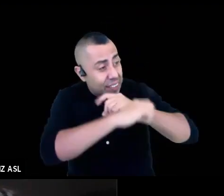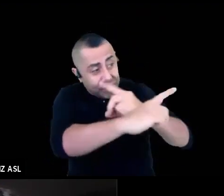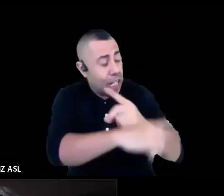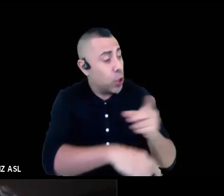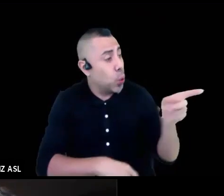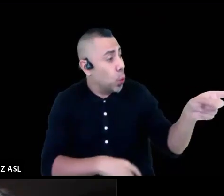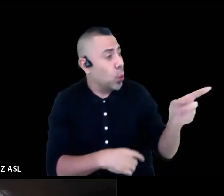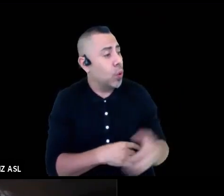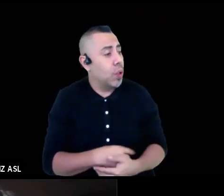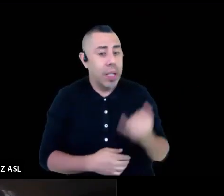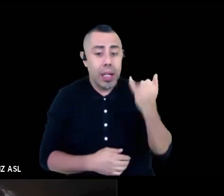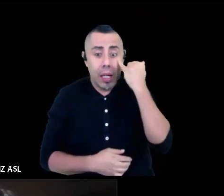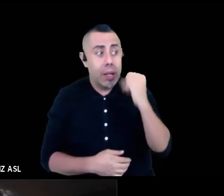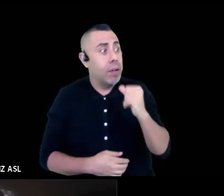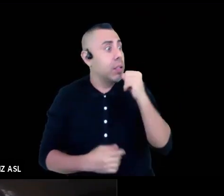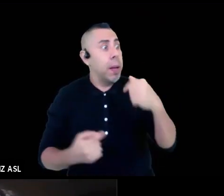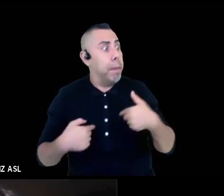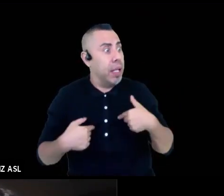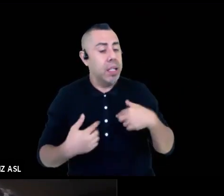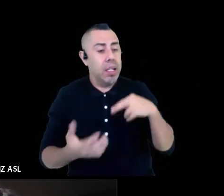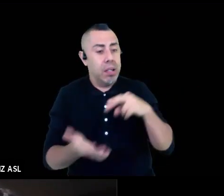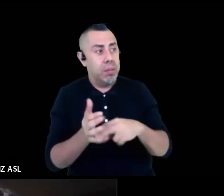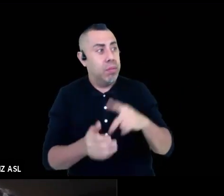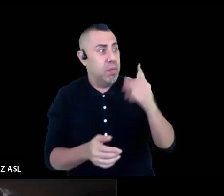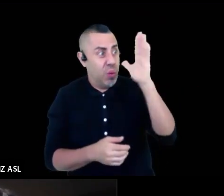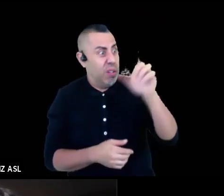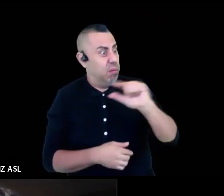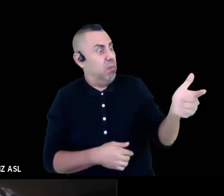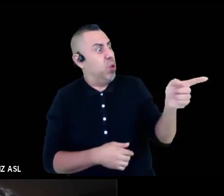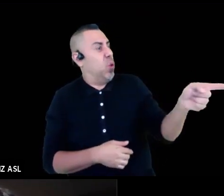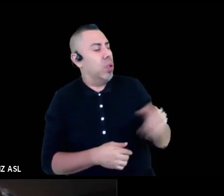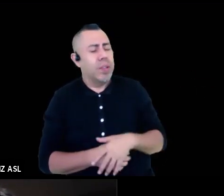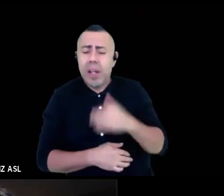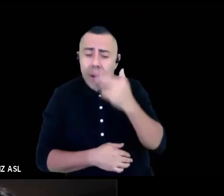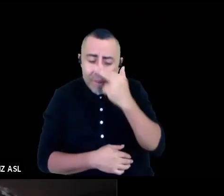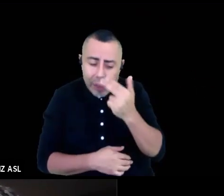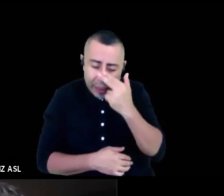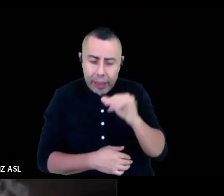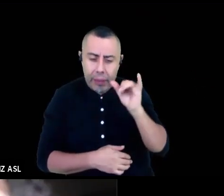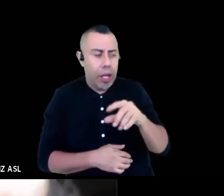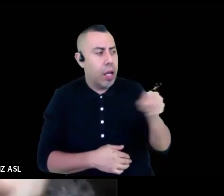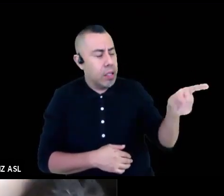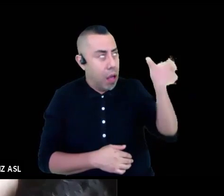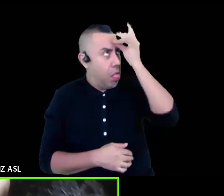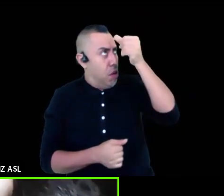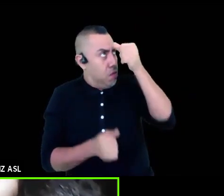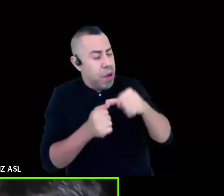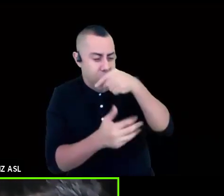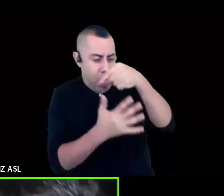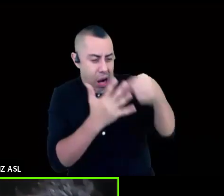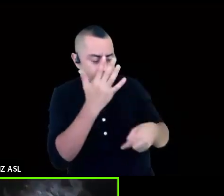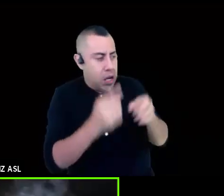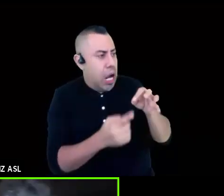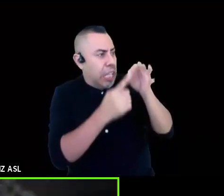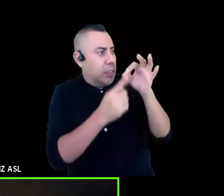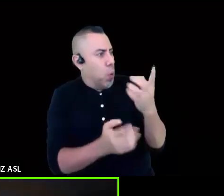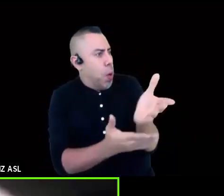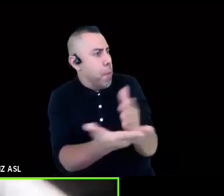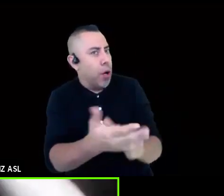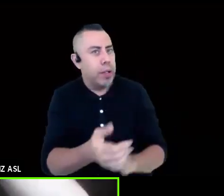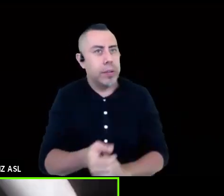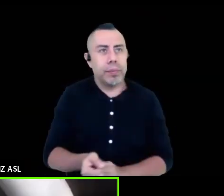If it wasn't me, it was going to be you. It's funny how you remember everything but that. That's how I know my memory's